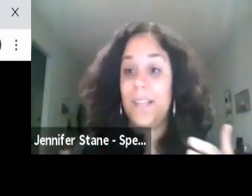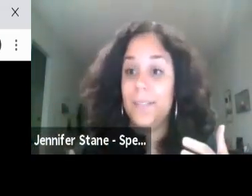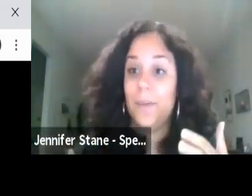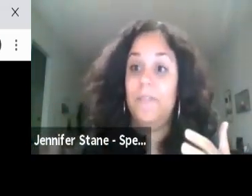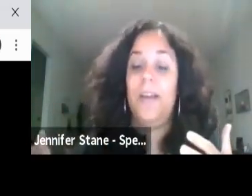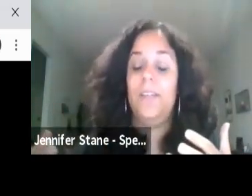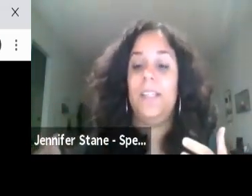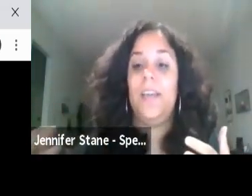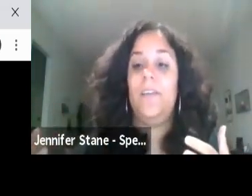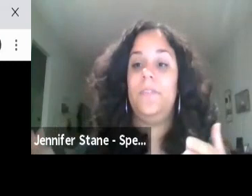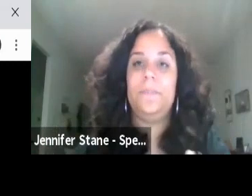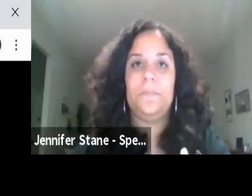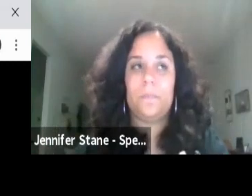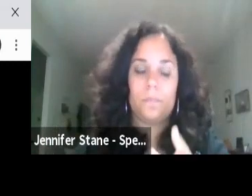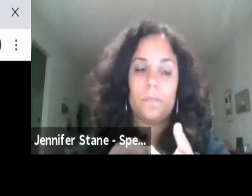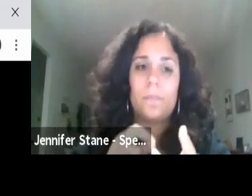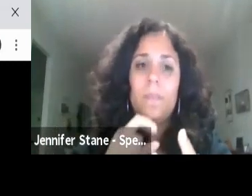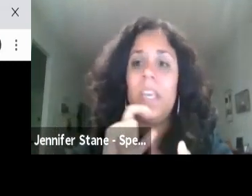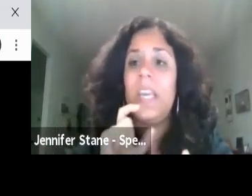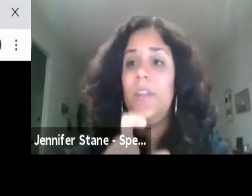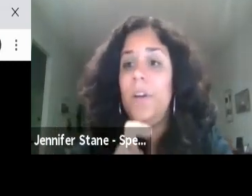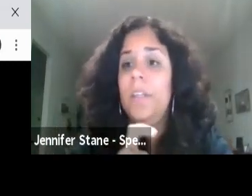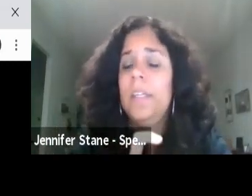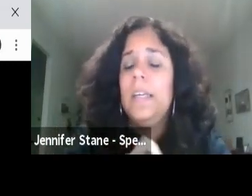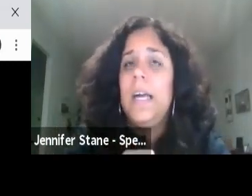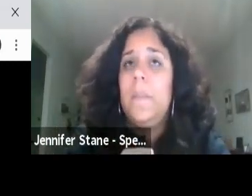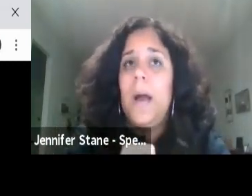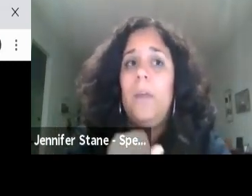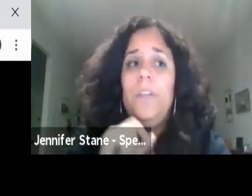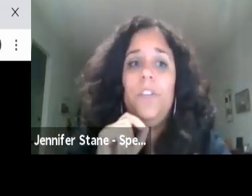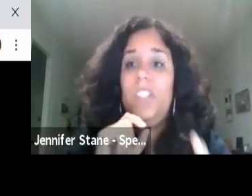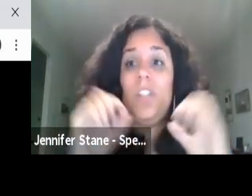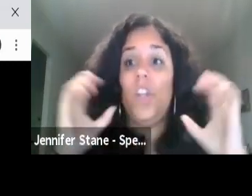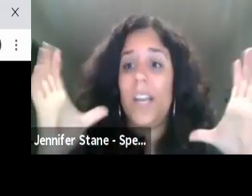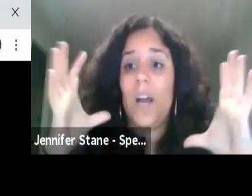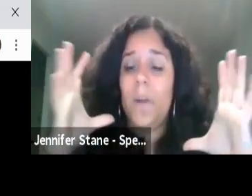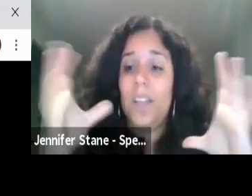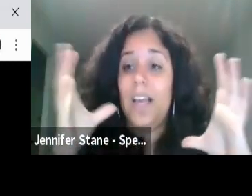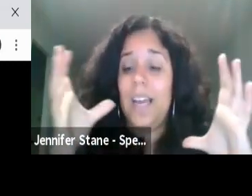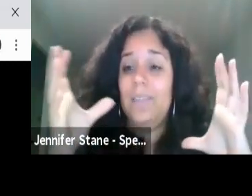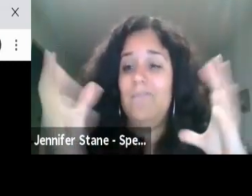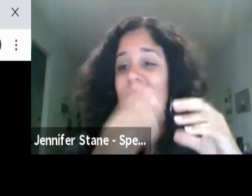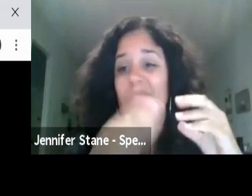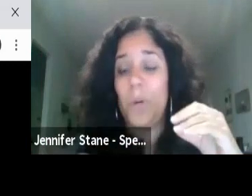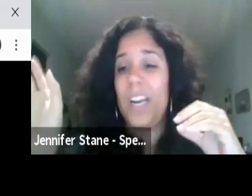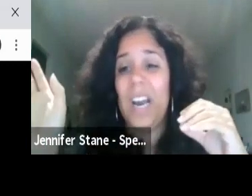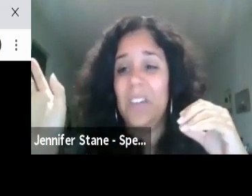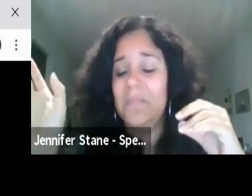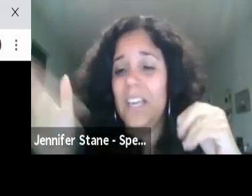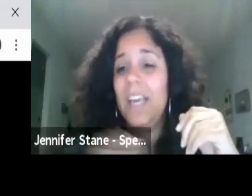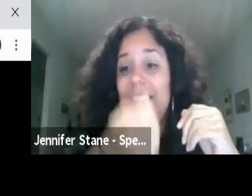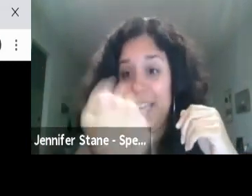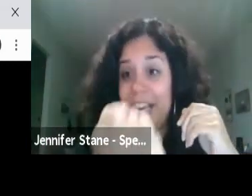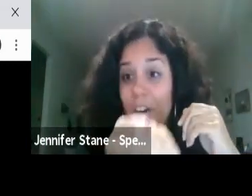best method that we found is if either I would usually just look it up online, print it